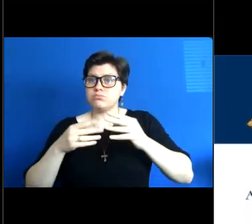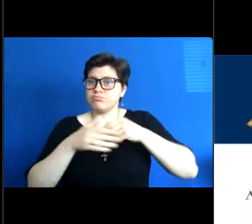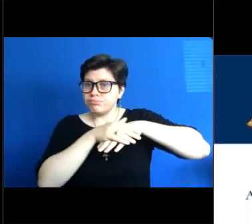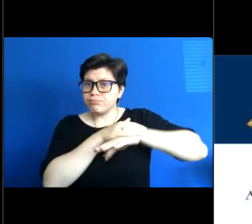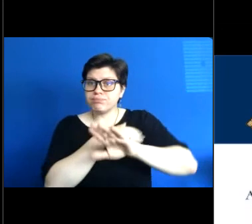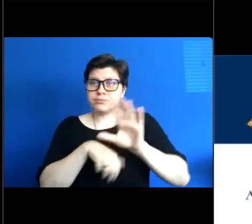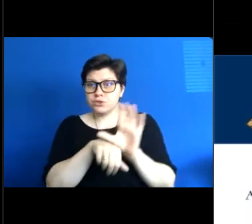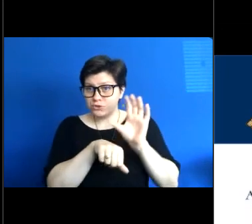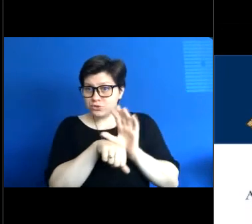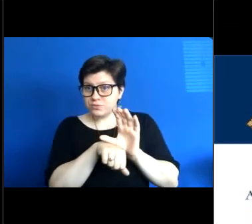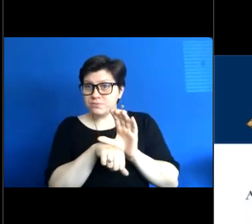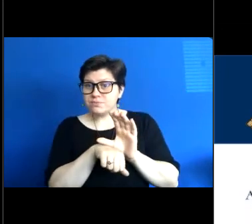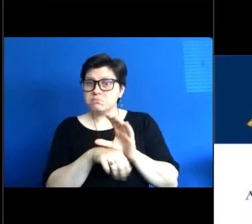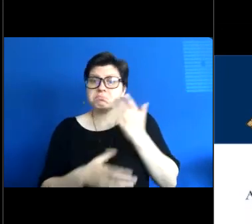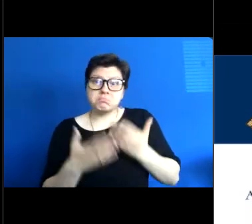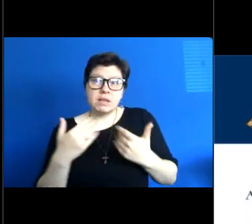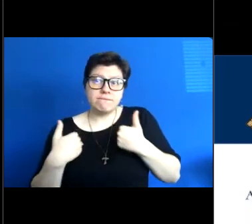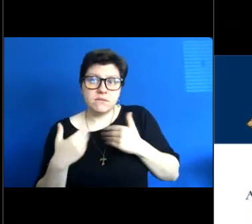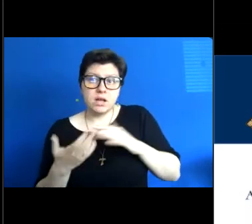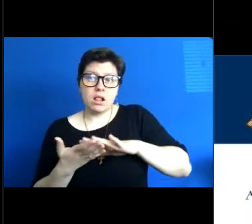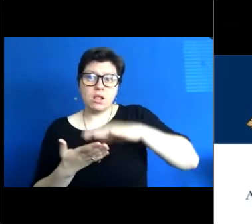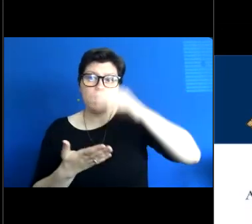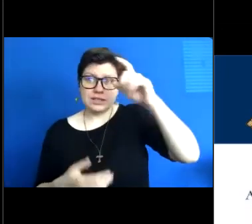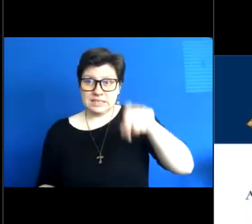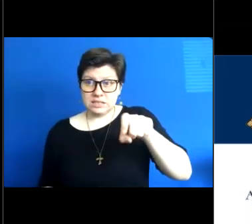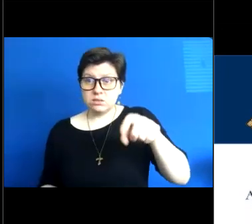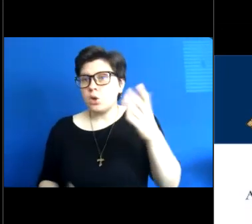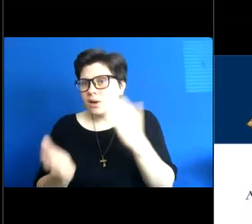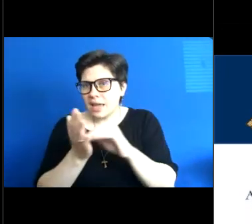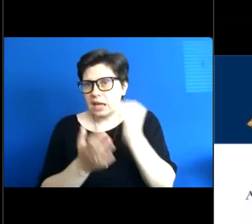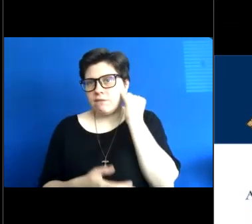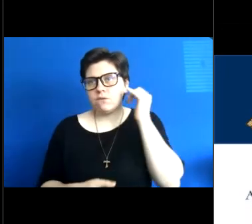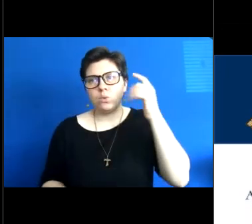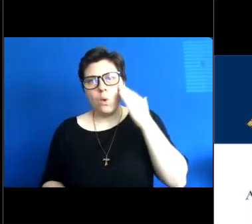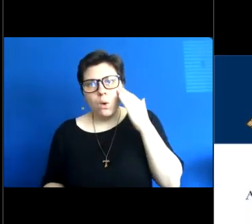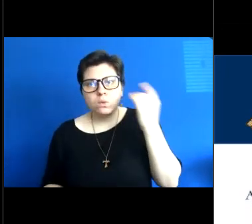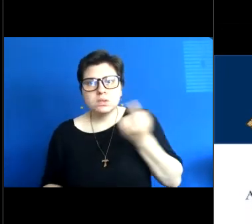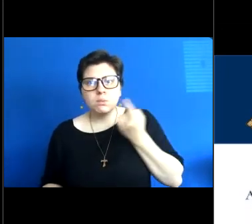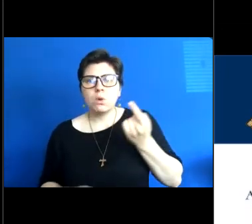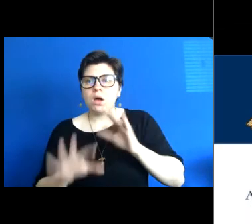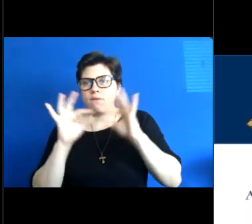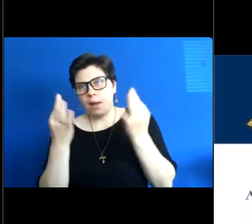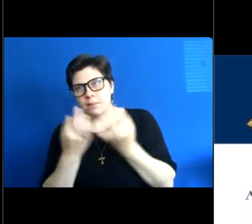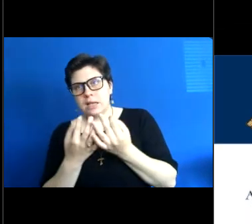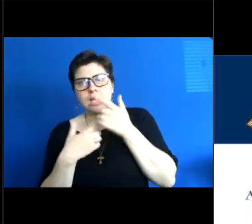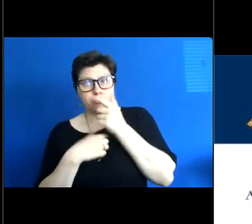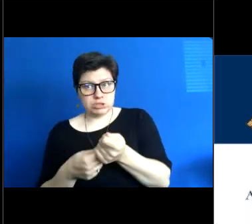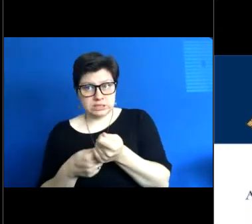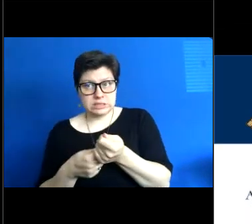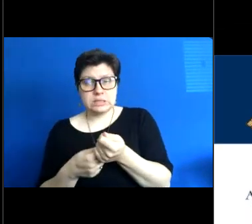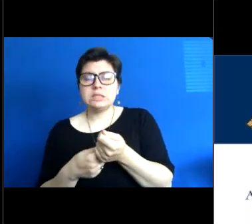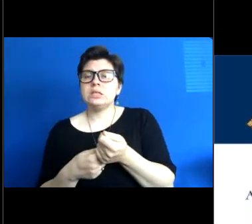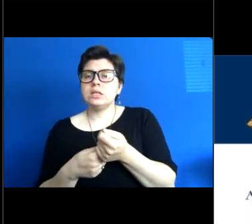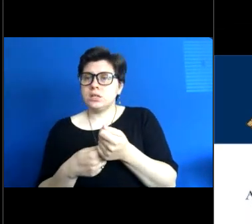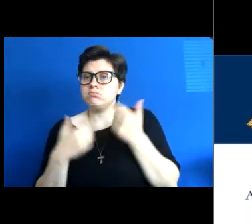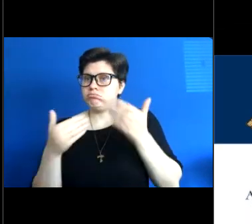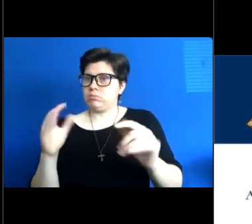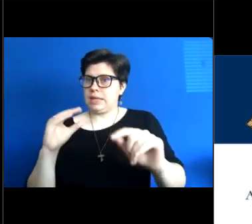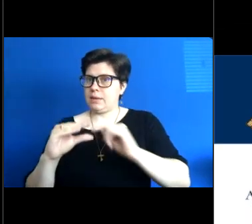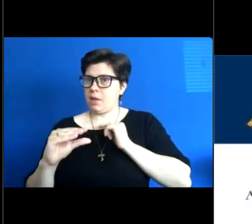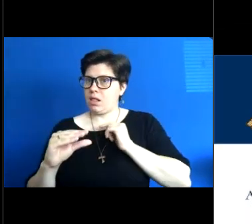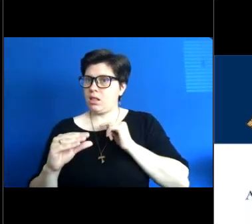might have learning needs. So again, if you know any person or families interested, just email us